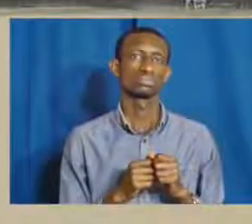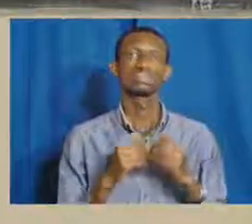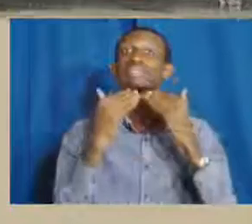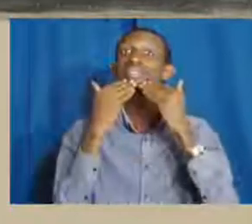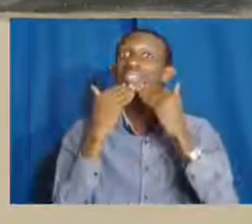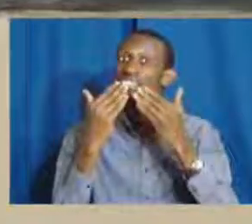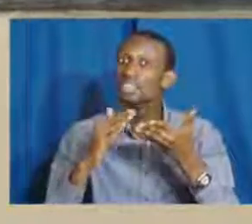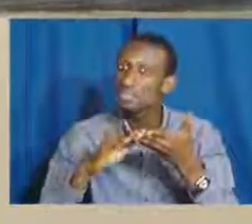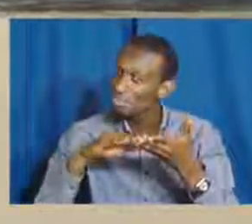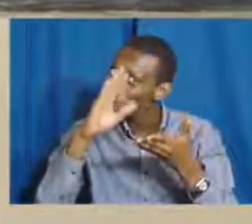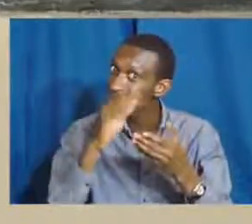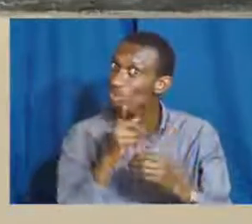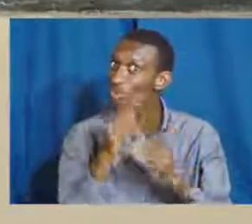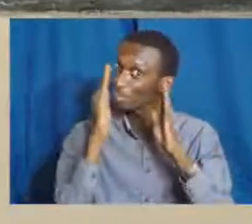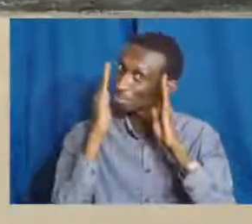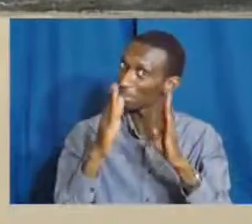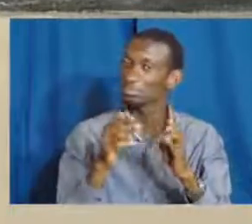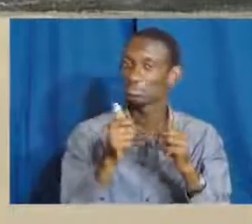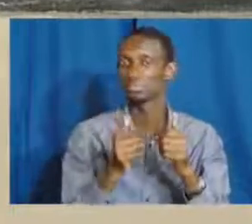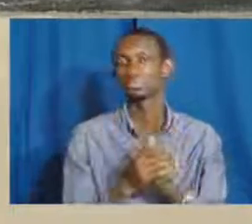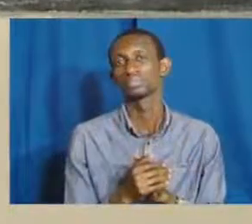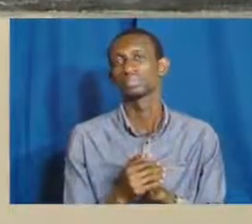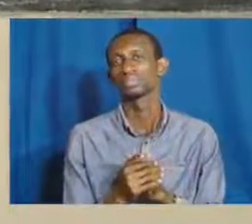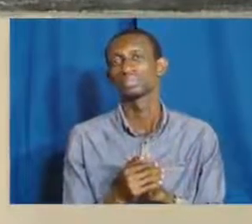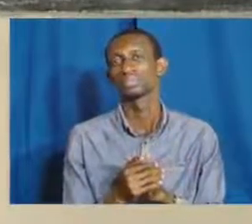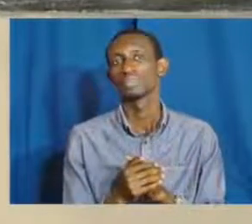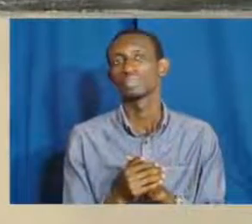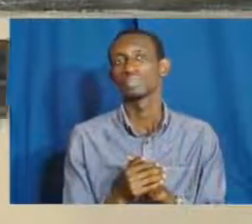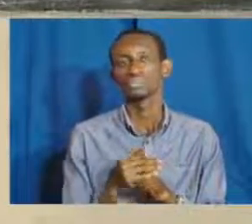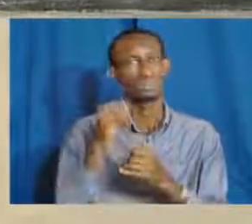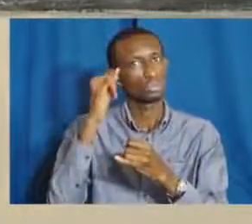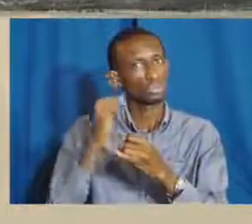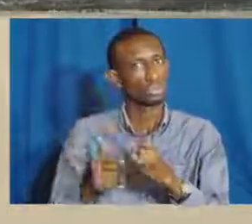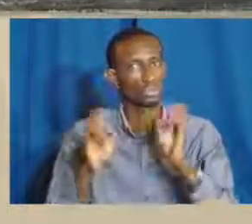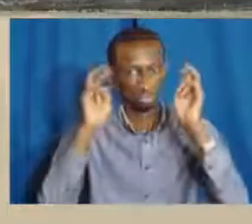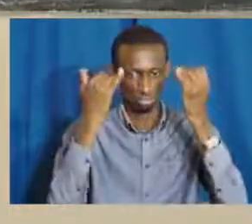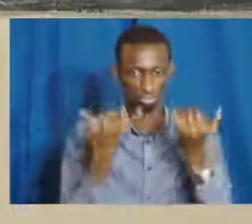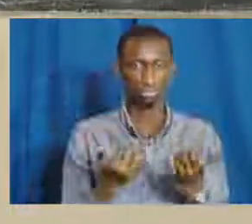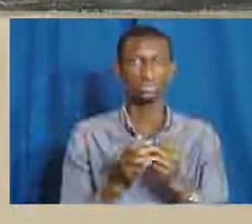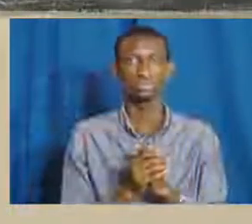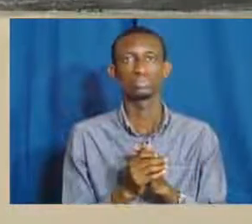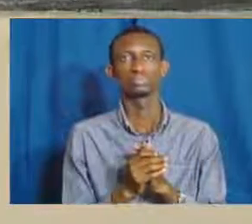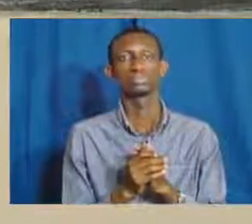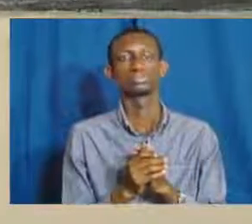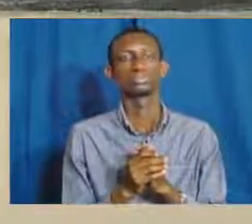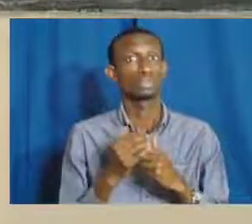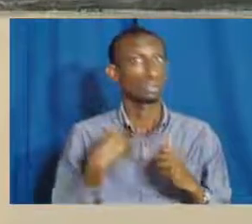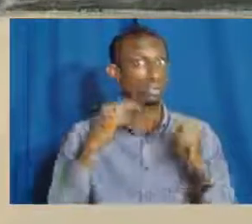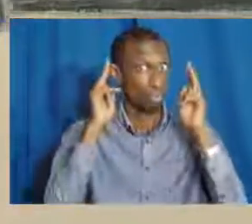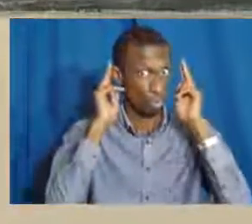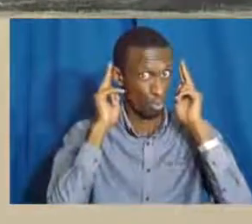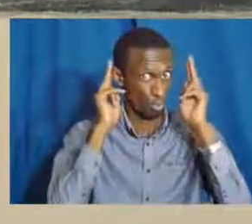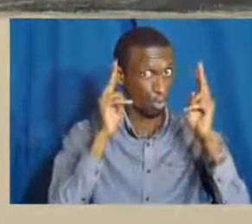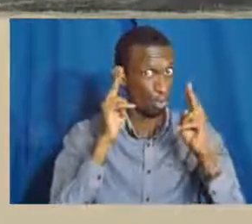Thank you so much for paying attention. We've come to the end of our lesson. I hope we'll